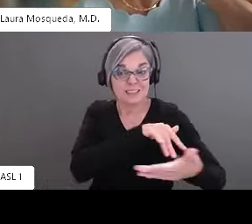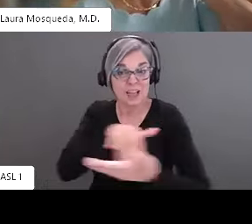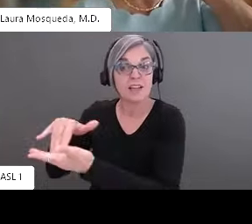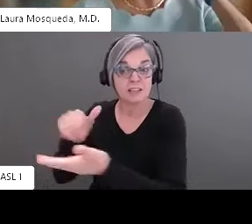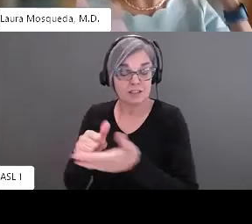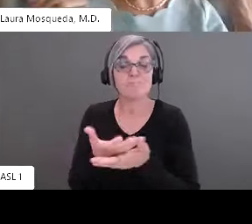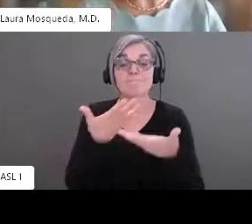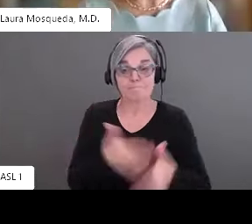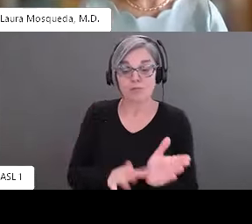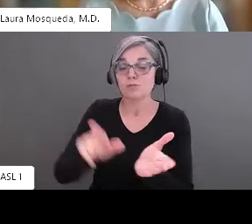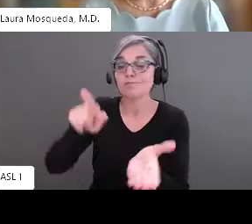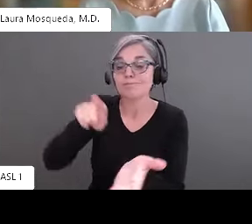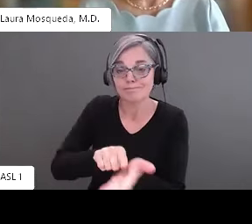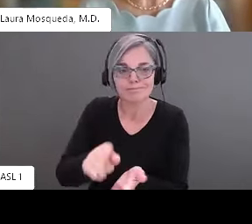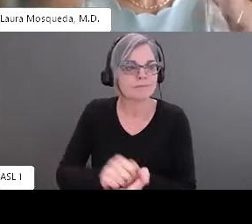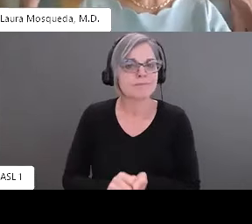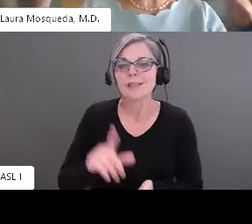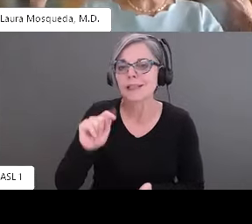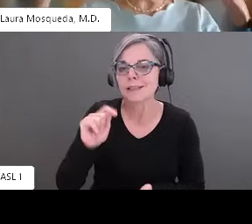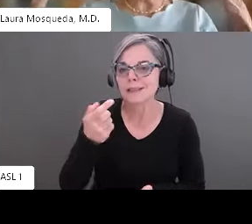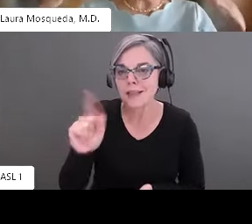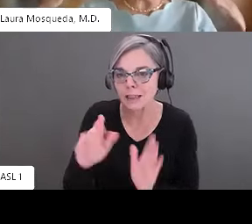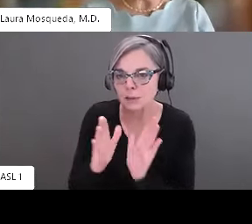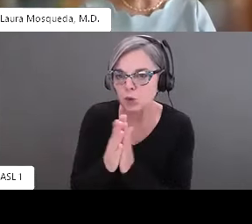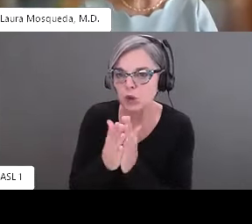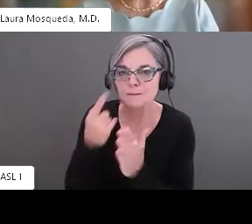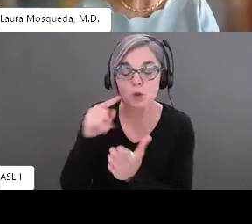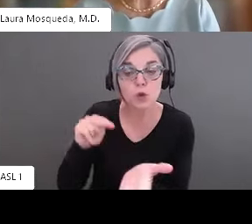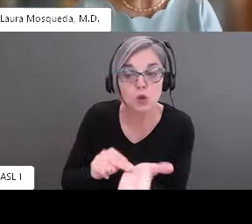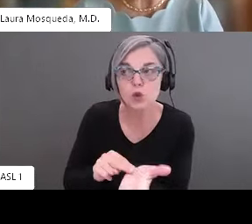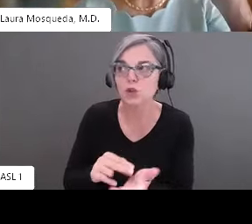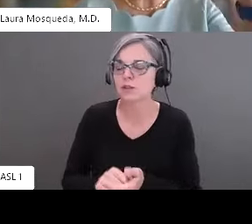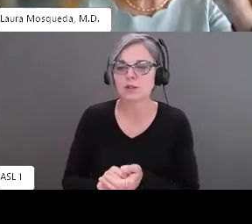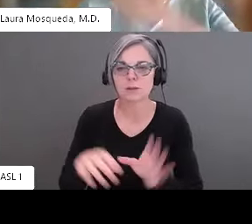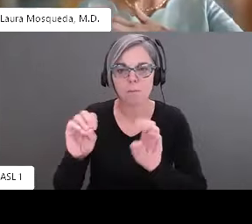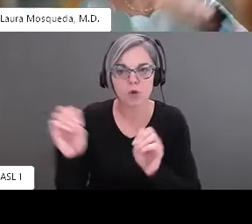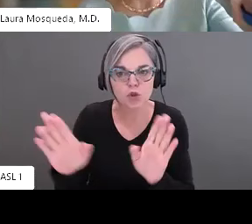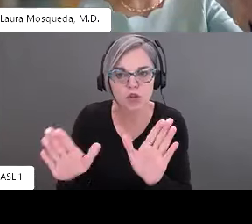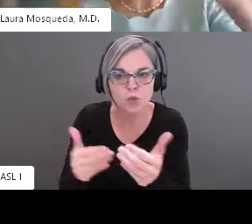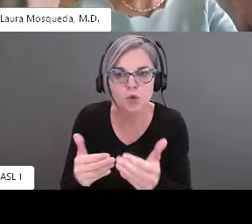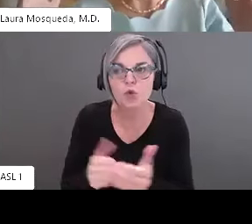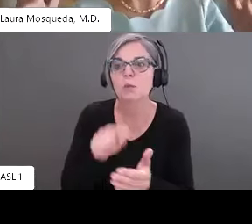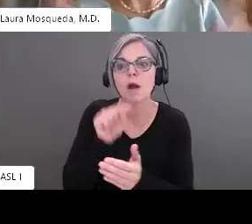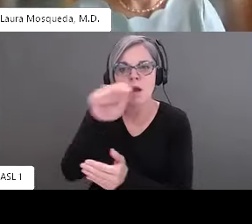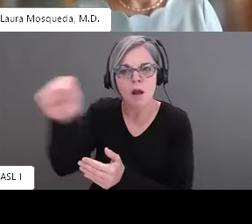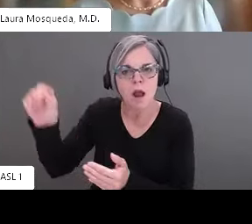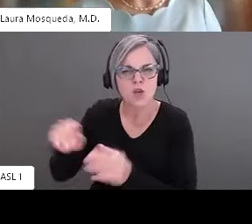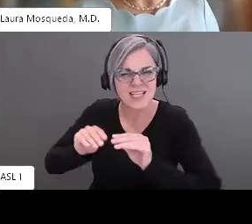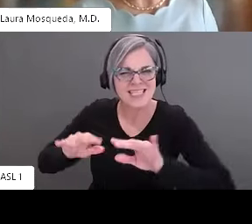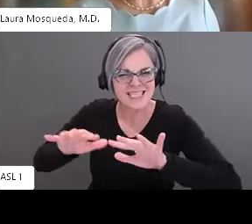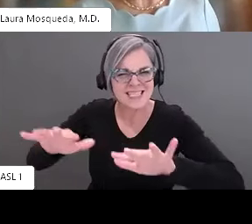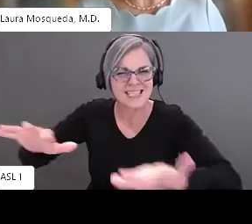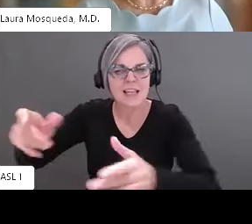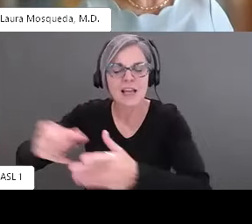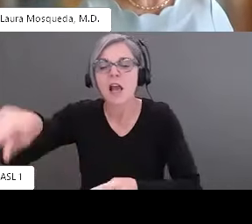and into the emergency room so that we don't keep making that assumption of course, they have a bruise, they're old. that